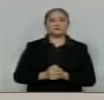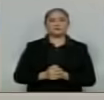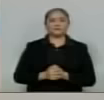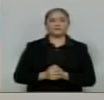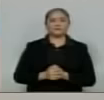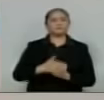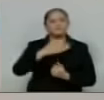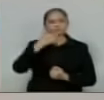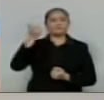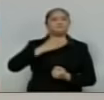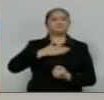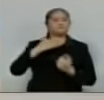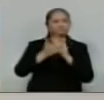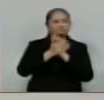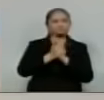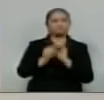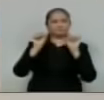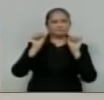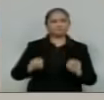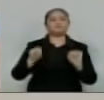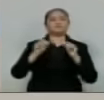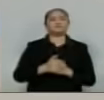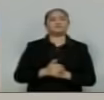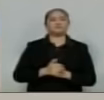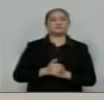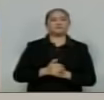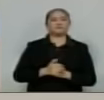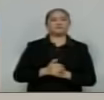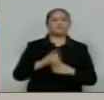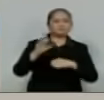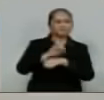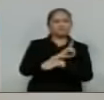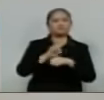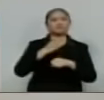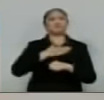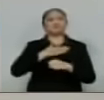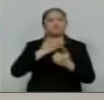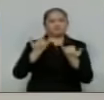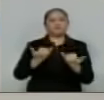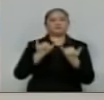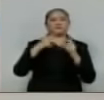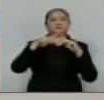to the best of my ability the duties of my present position